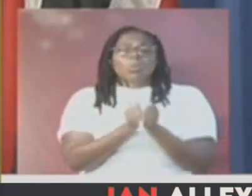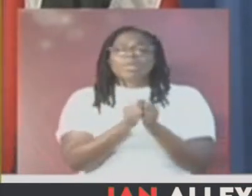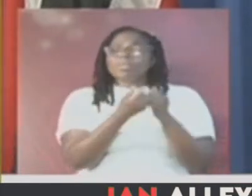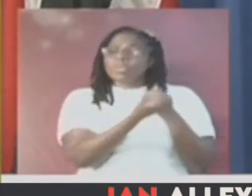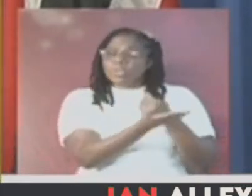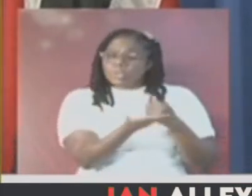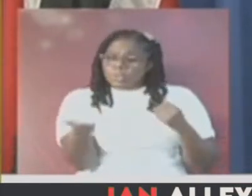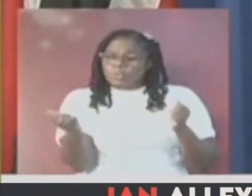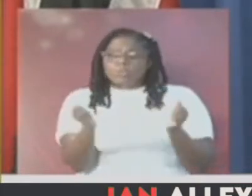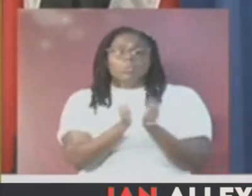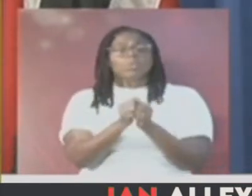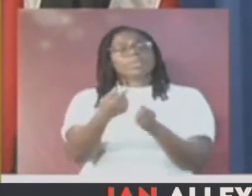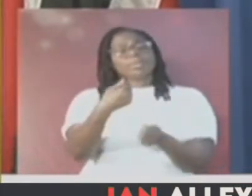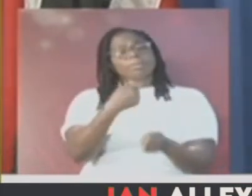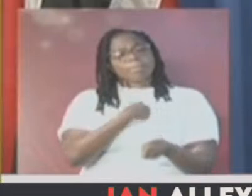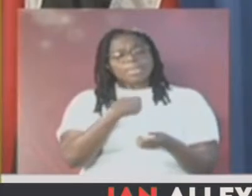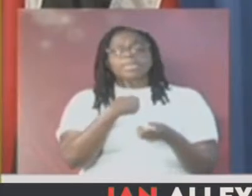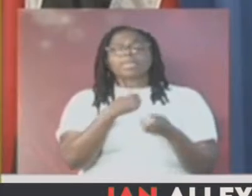In the early days,